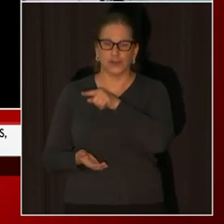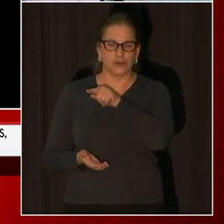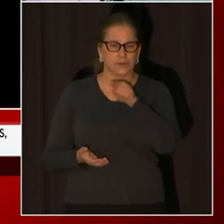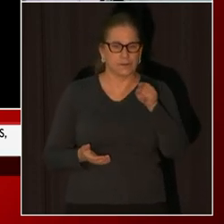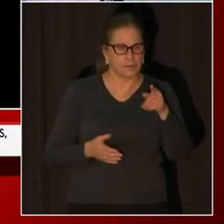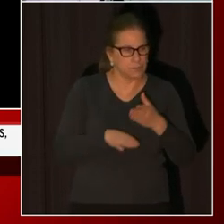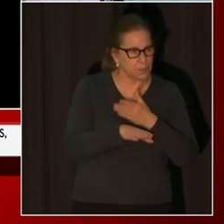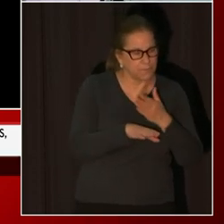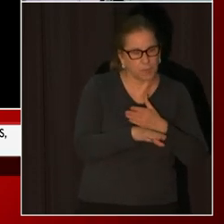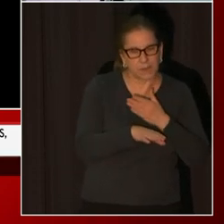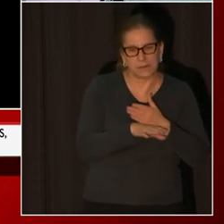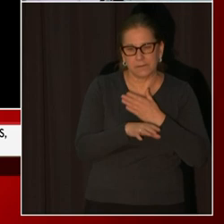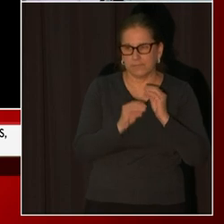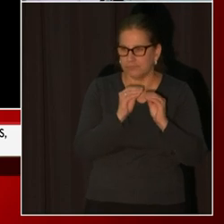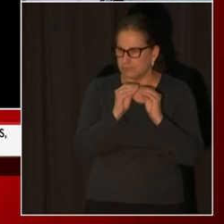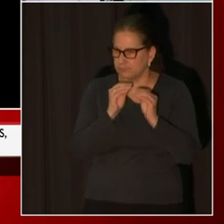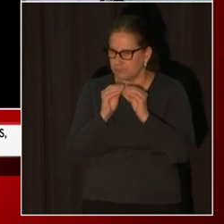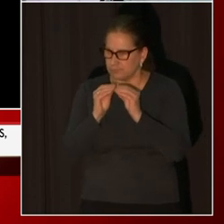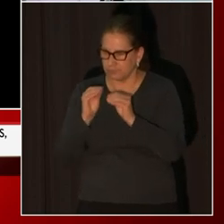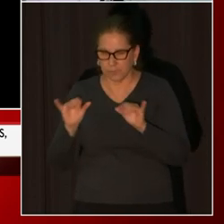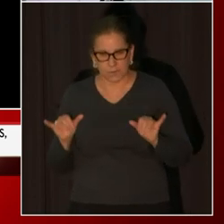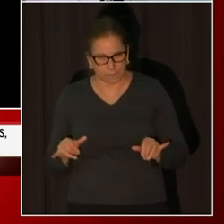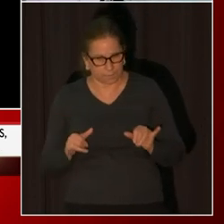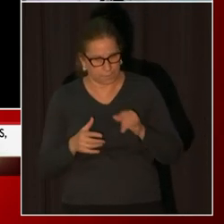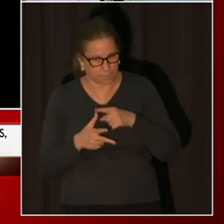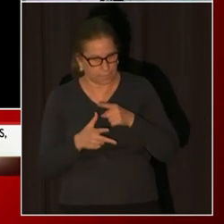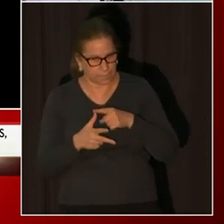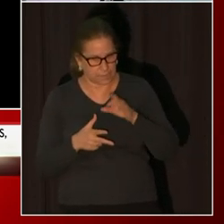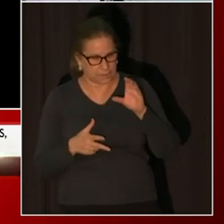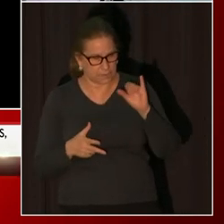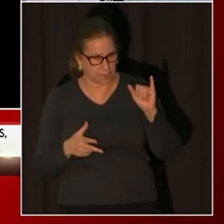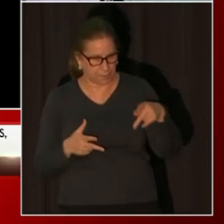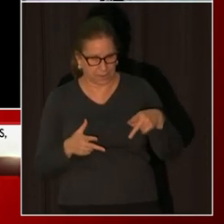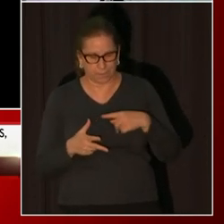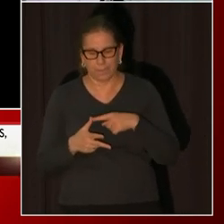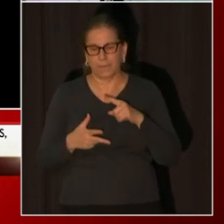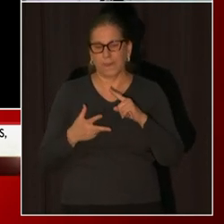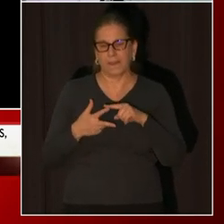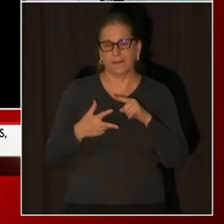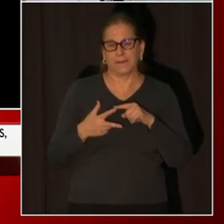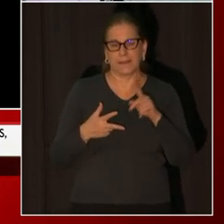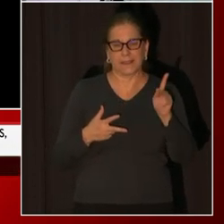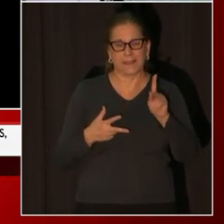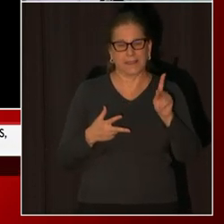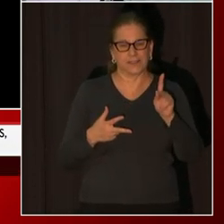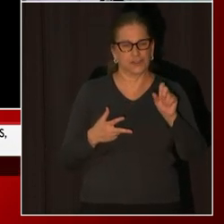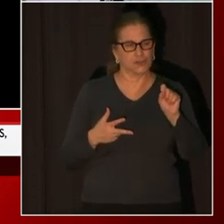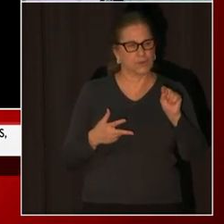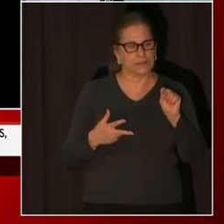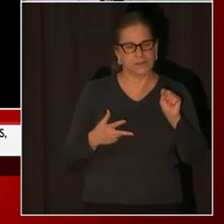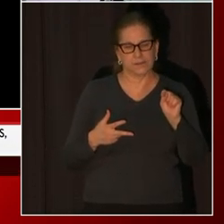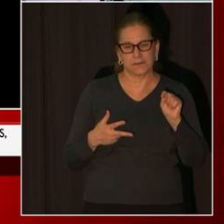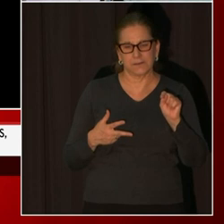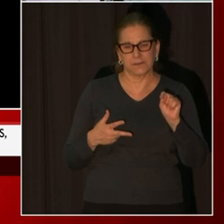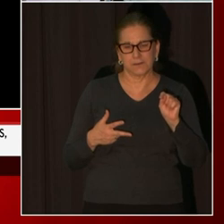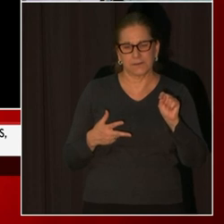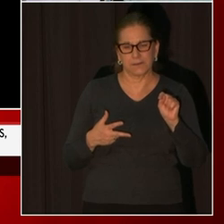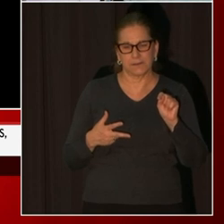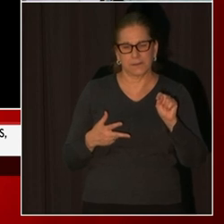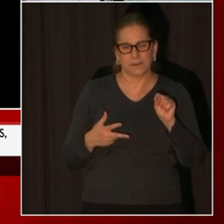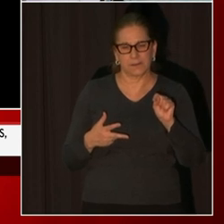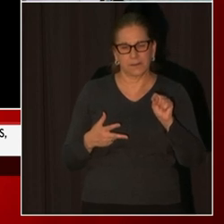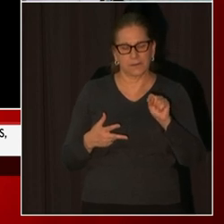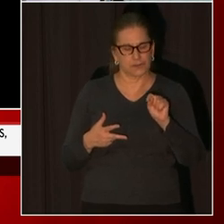existing places in the CIP. Also funding the K Street Transitway and the Benning Road streetcar extension. Our